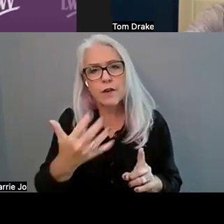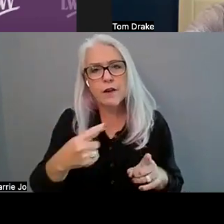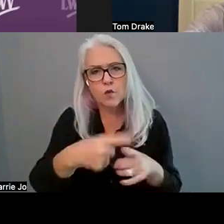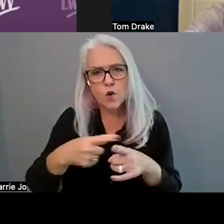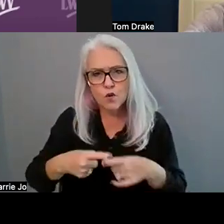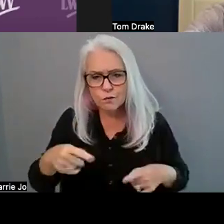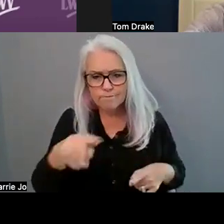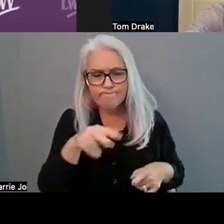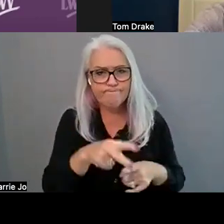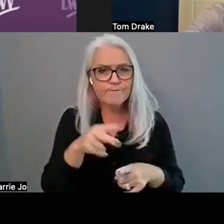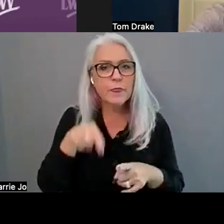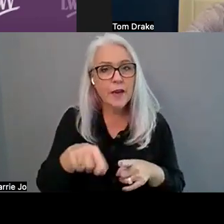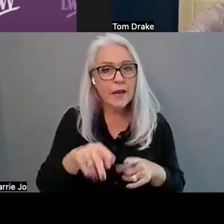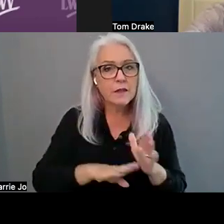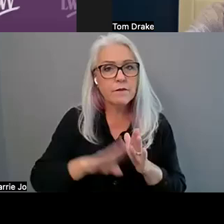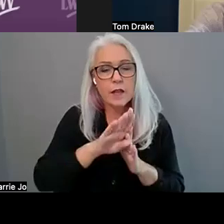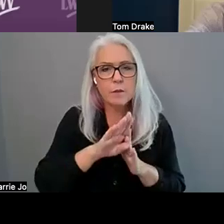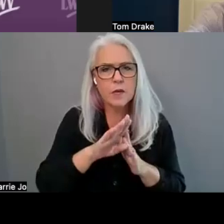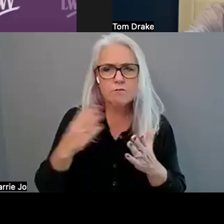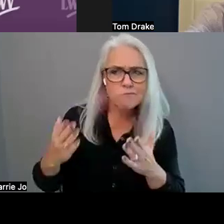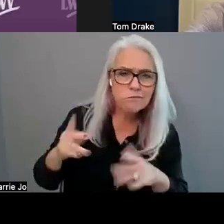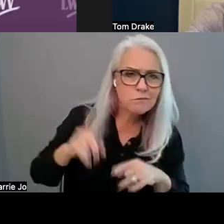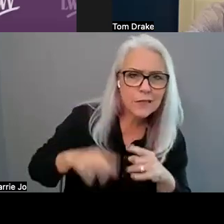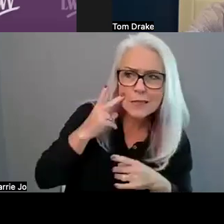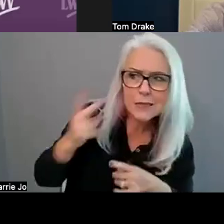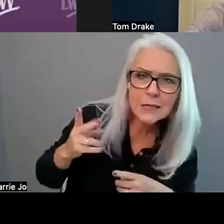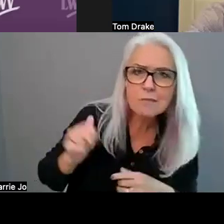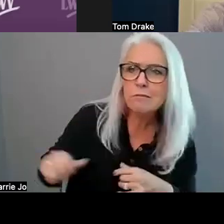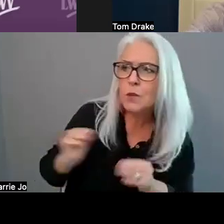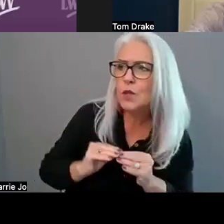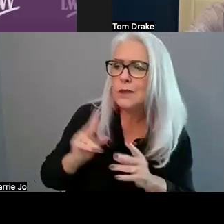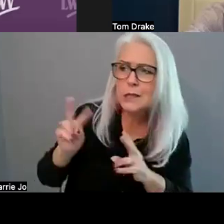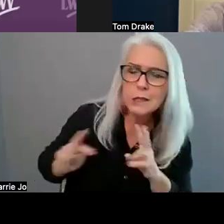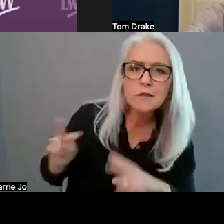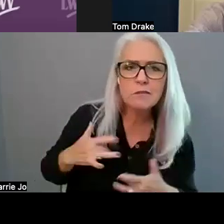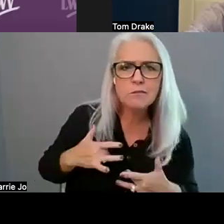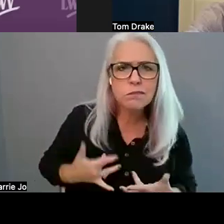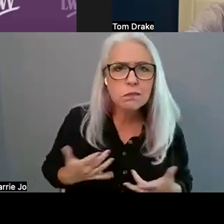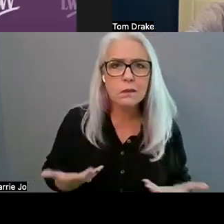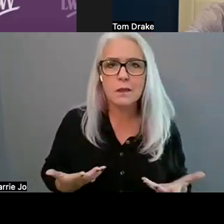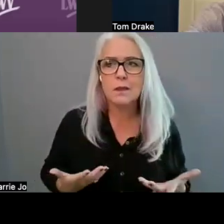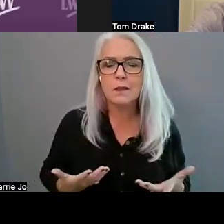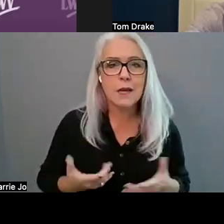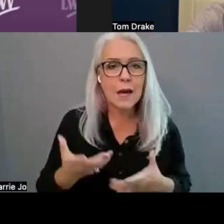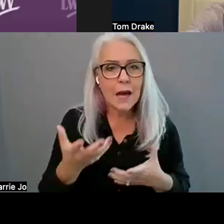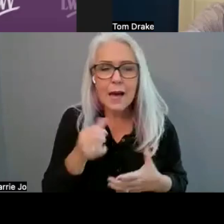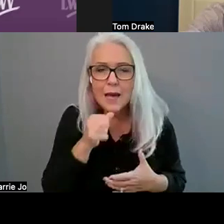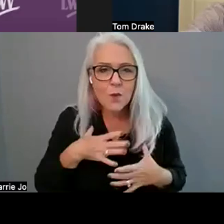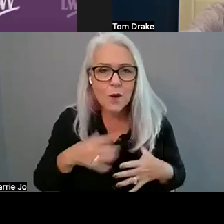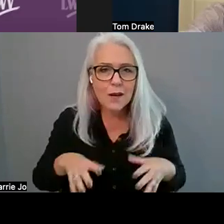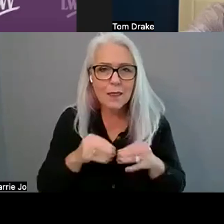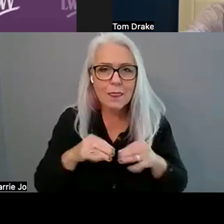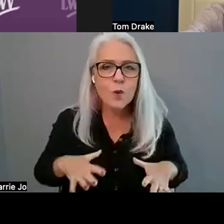took away a portion of my view, and I just felt let down. I felt sad because I don't want to lose